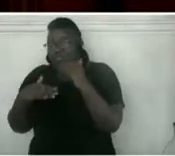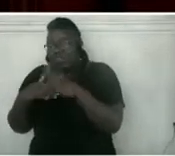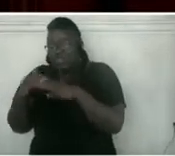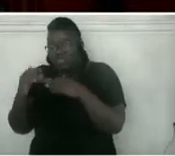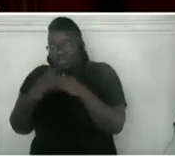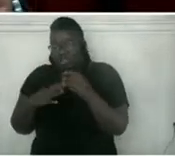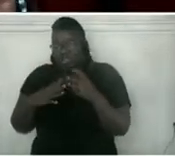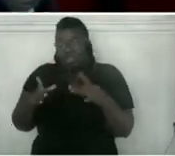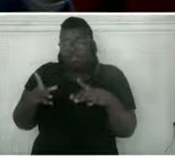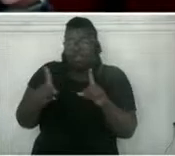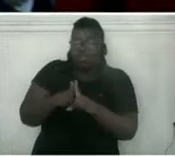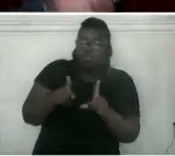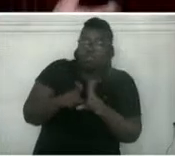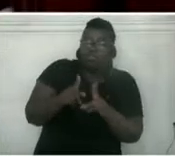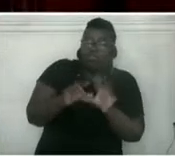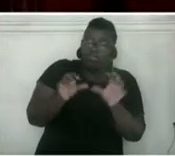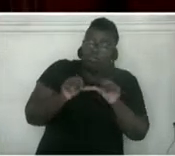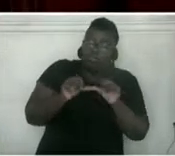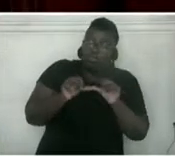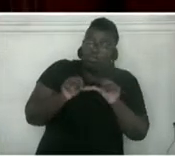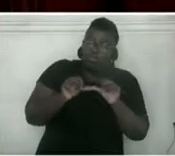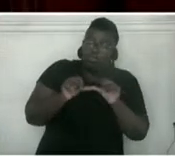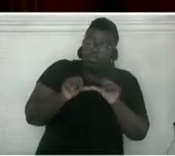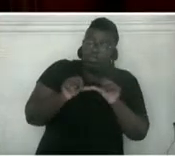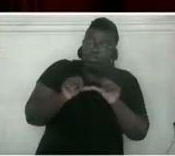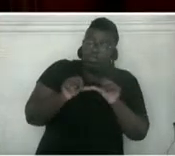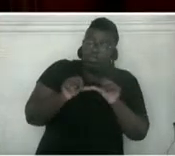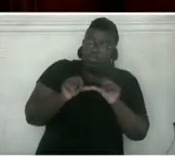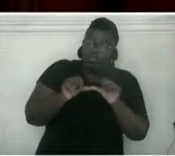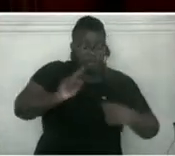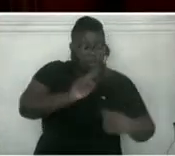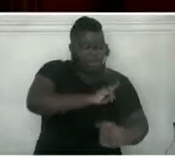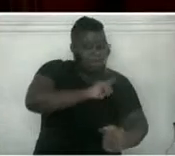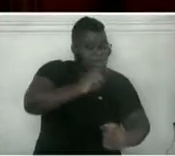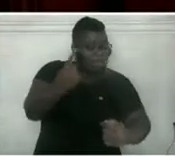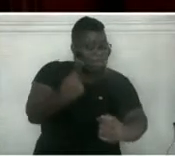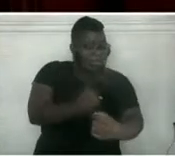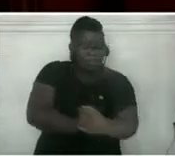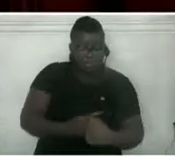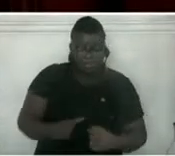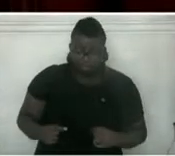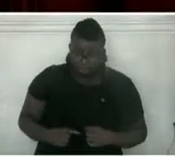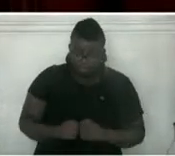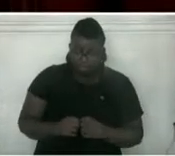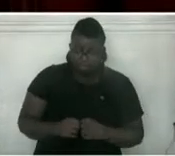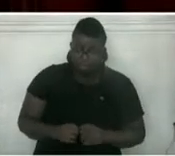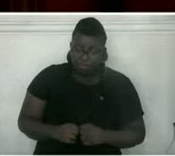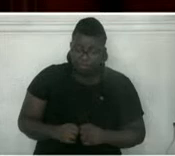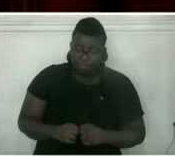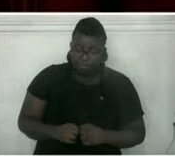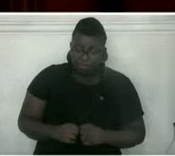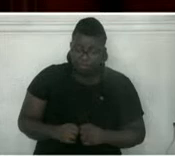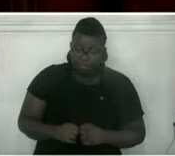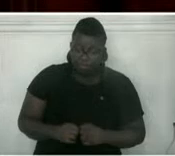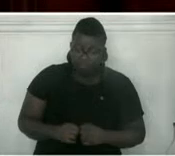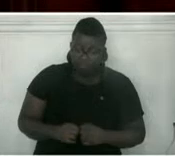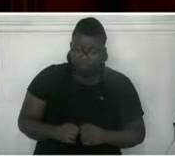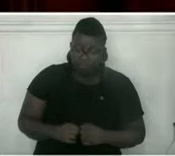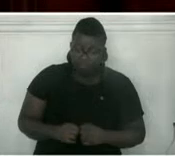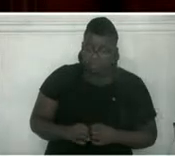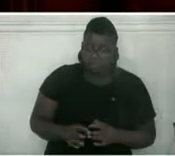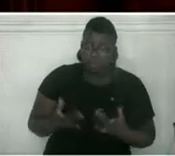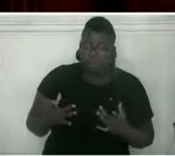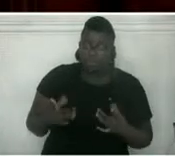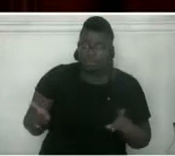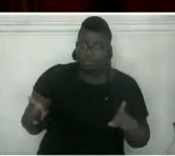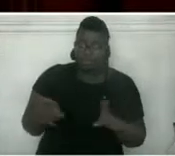and also we continue to improve our capacity even on construction. At the same